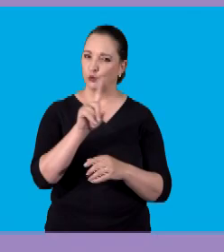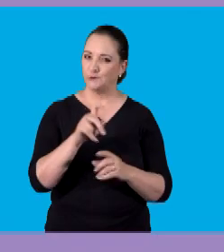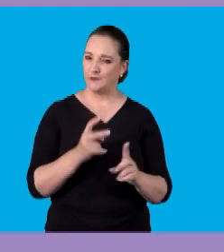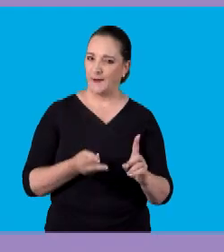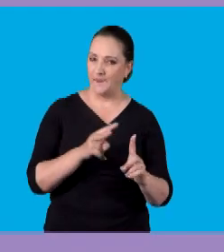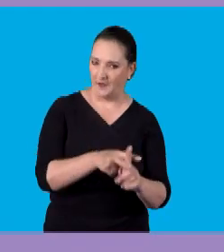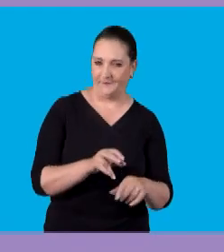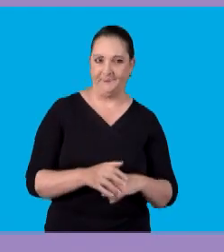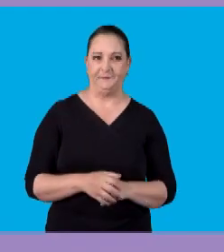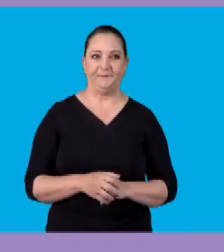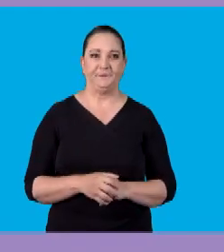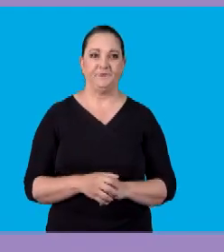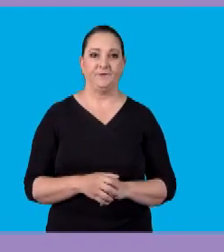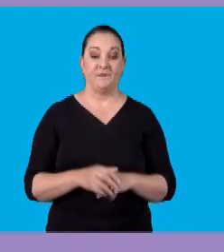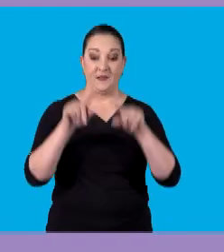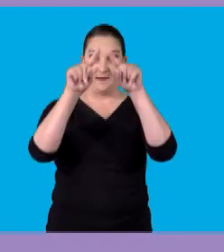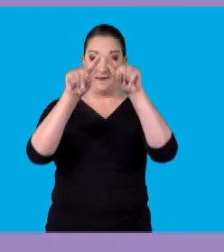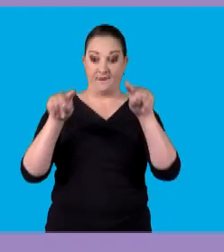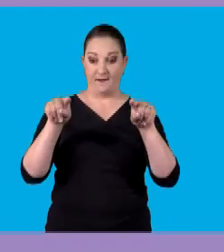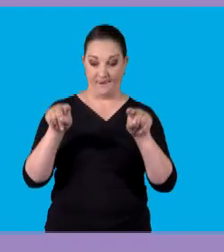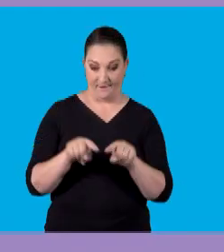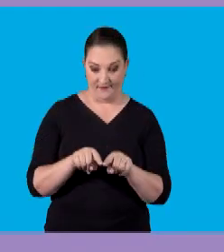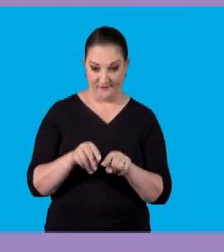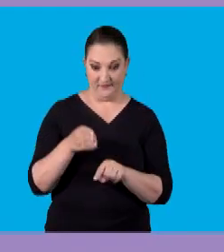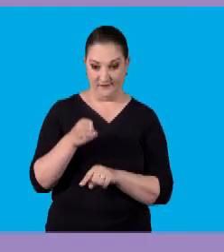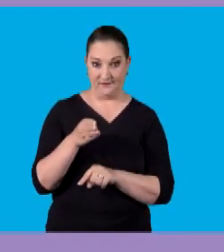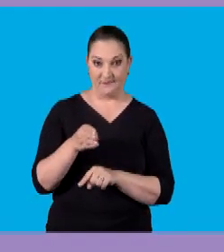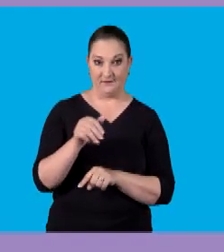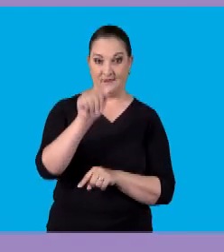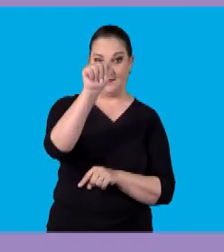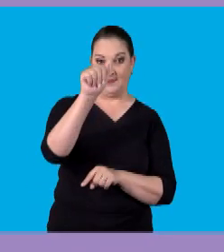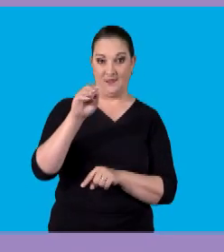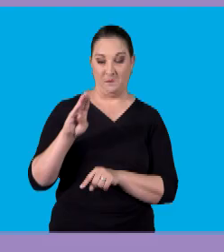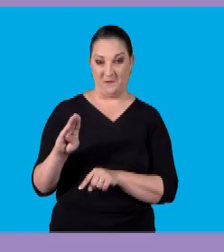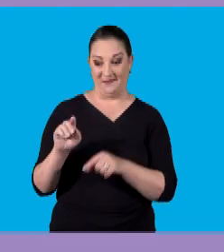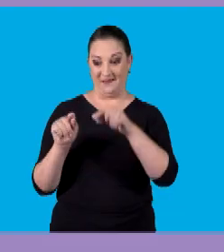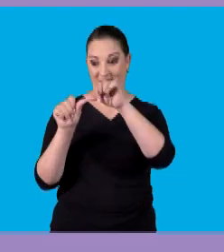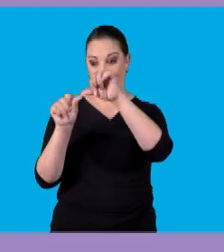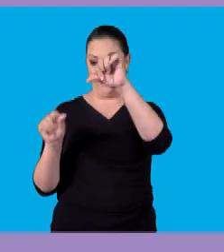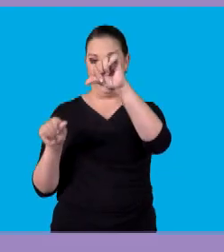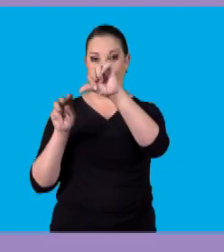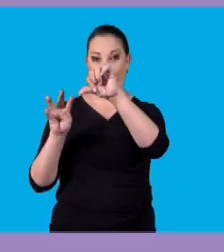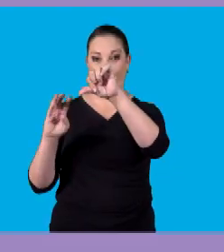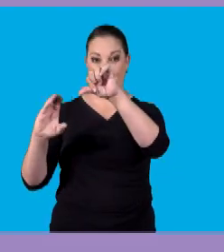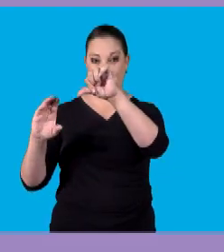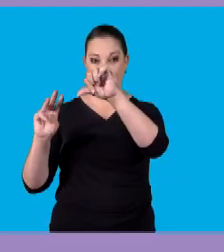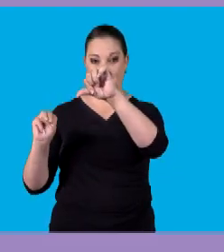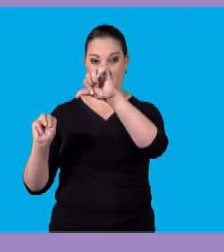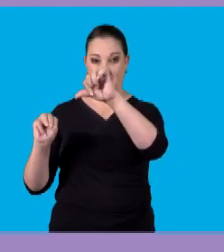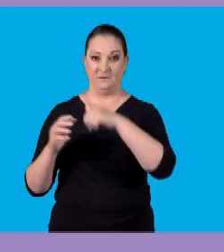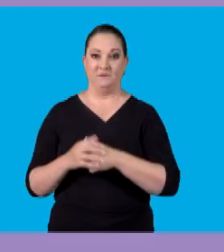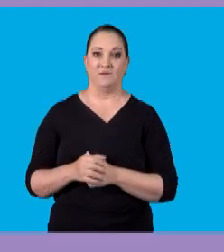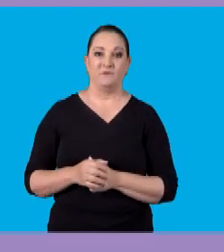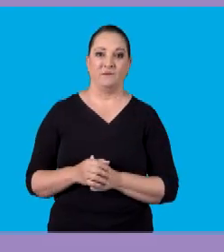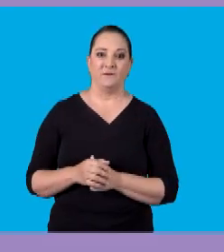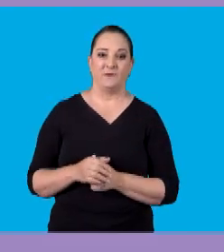first one here says, the kite below is given with AB is equals to 4 centimeters and BD is equals to